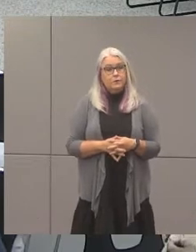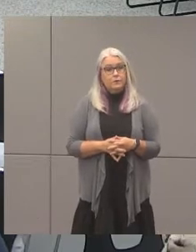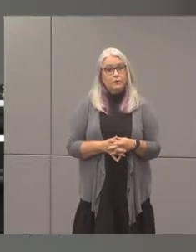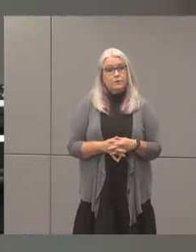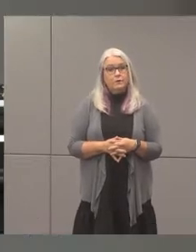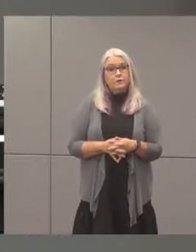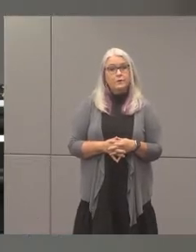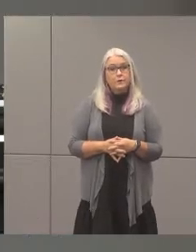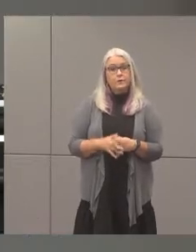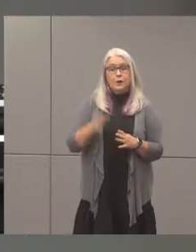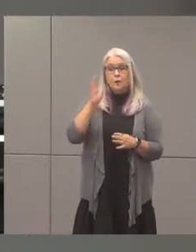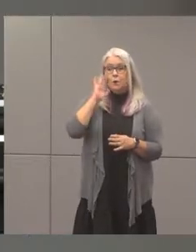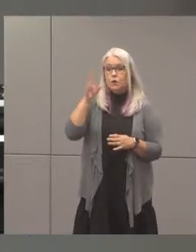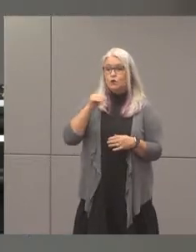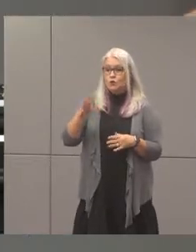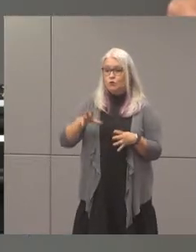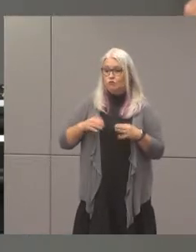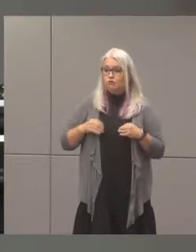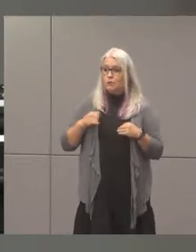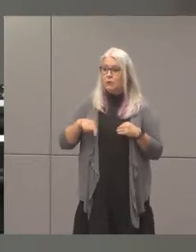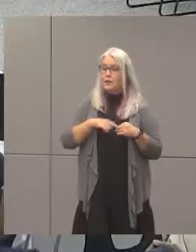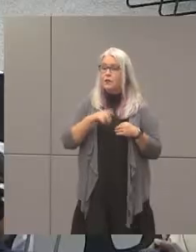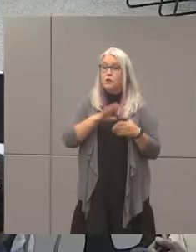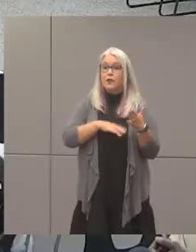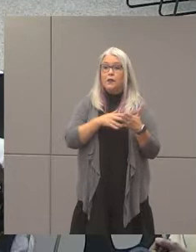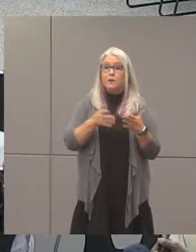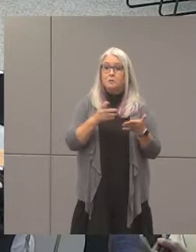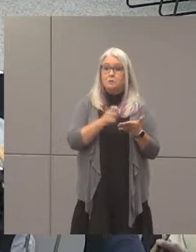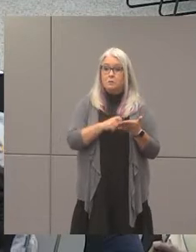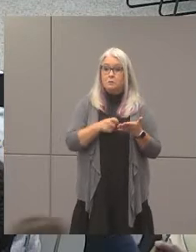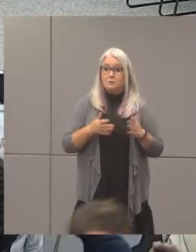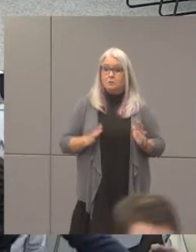Motion to adopt the agenda as it's written.